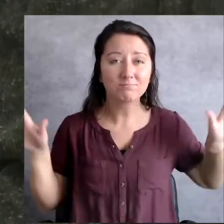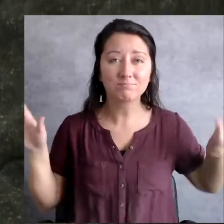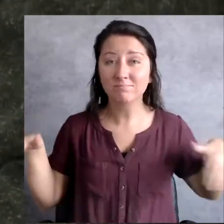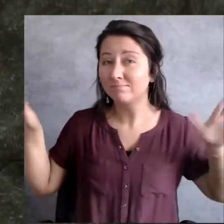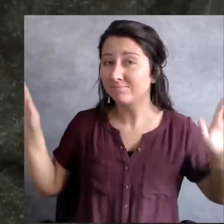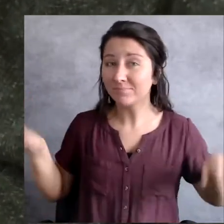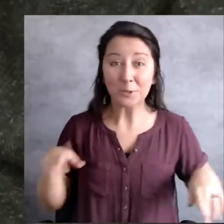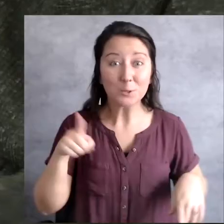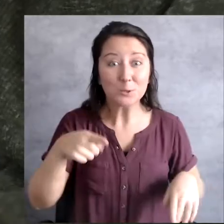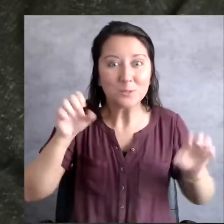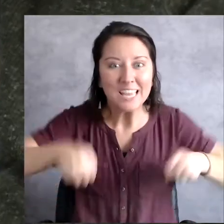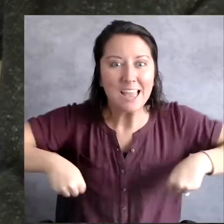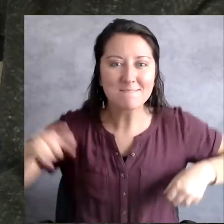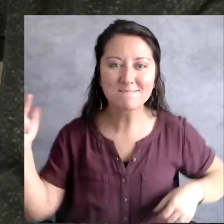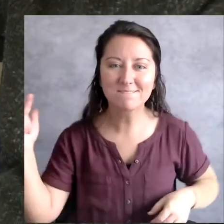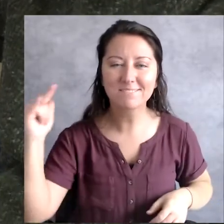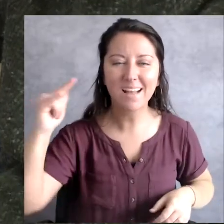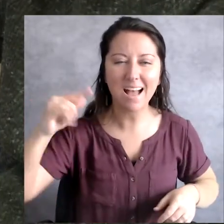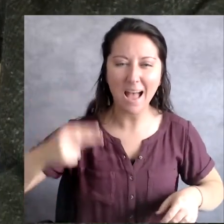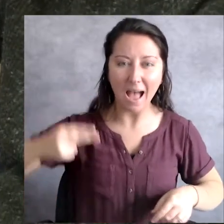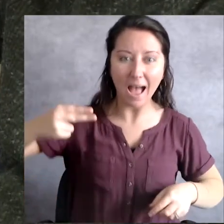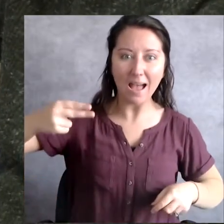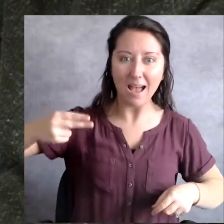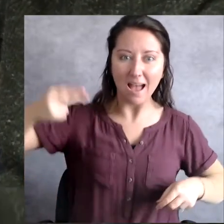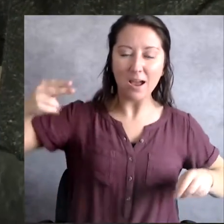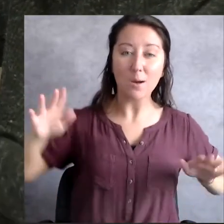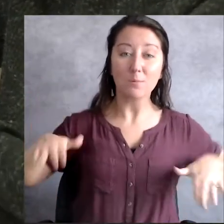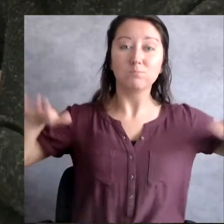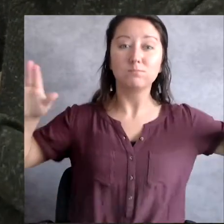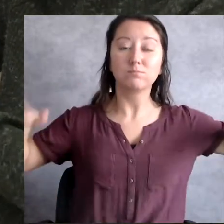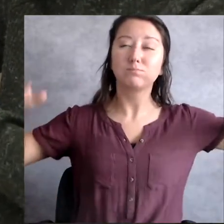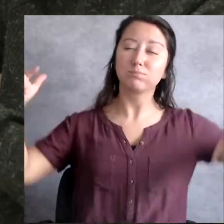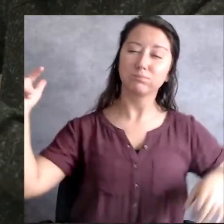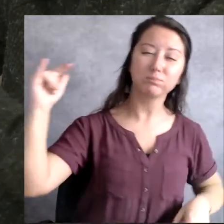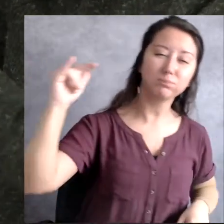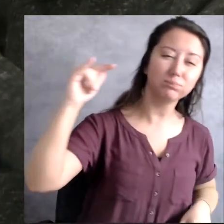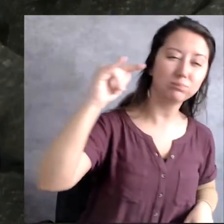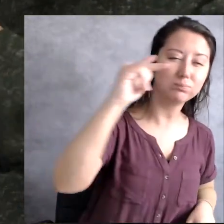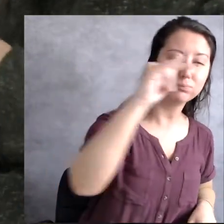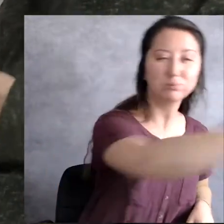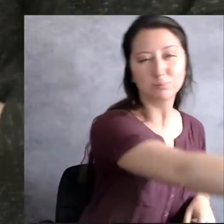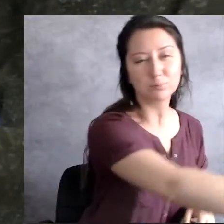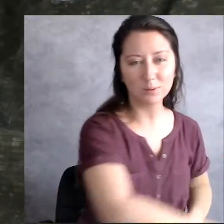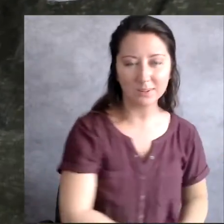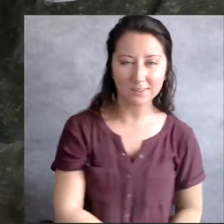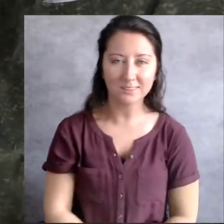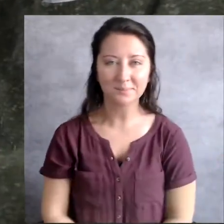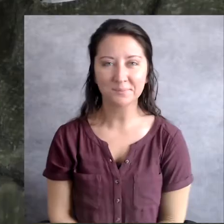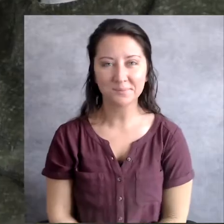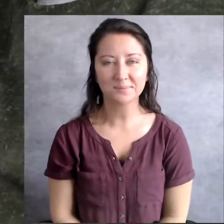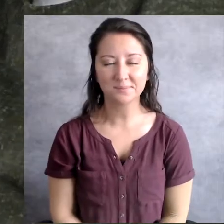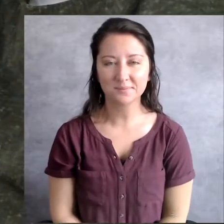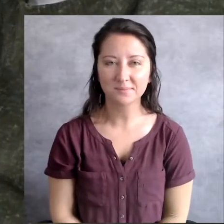Flap your wings and you can fly higher and higher up in the sky.